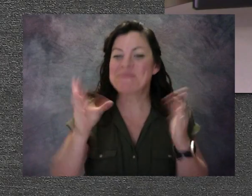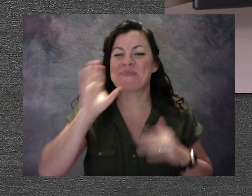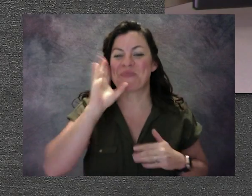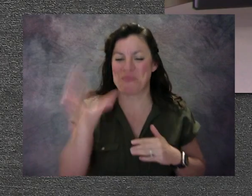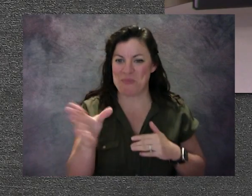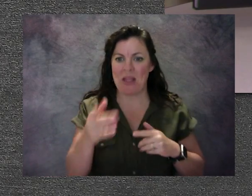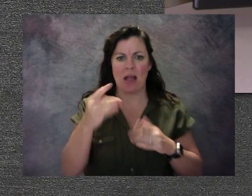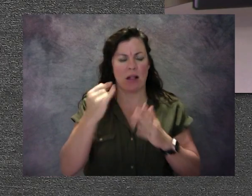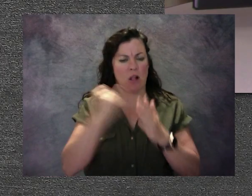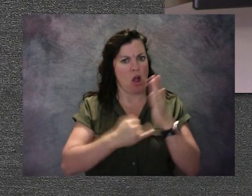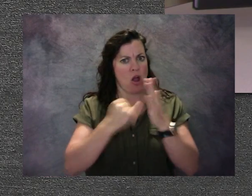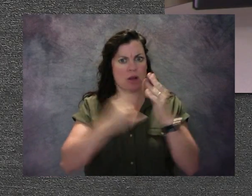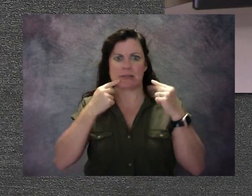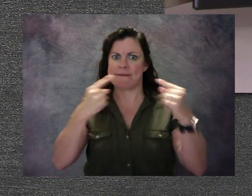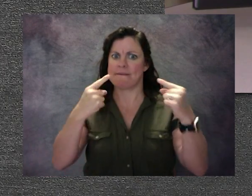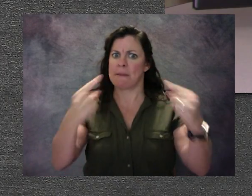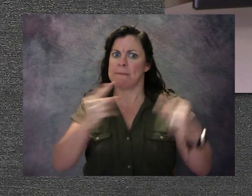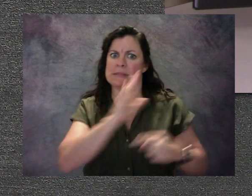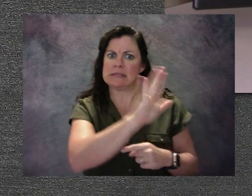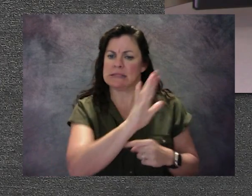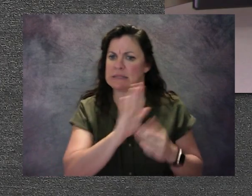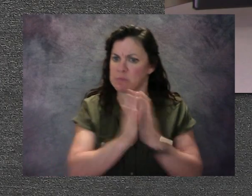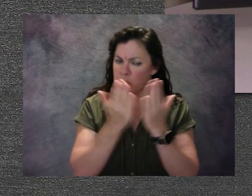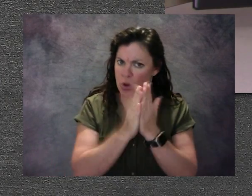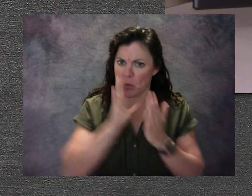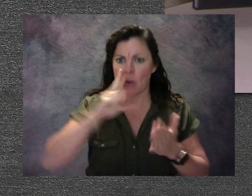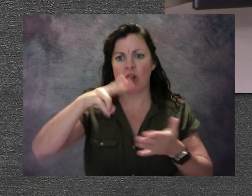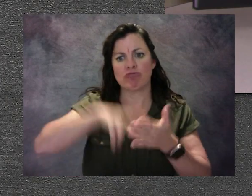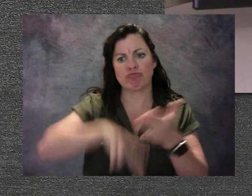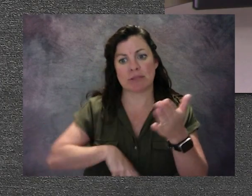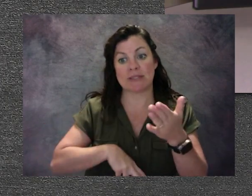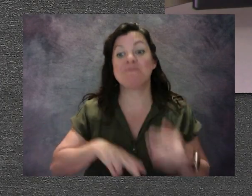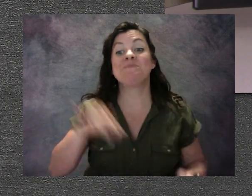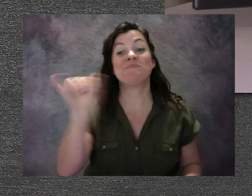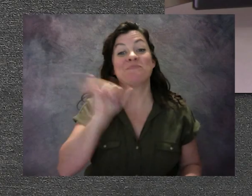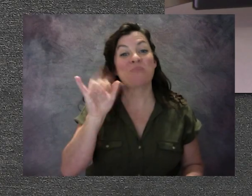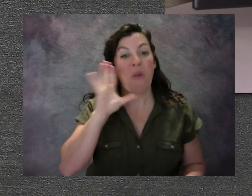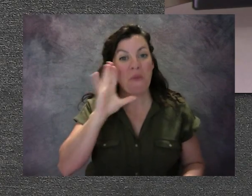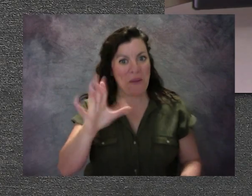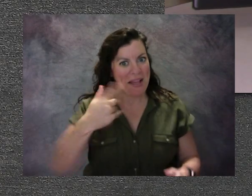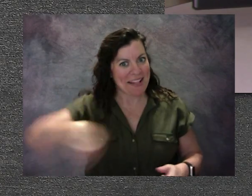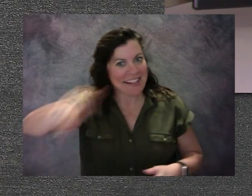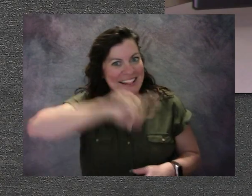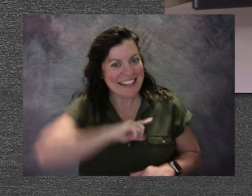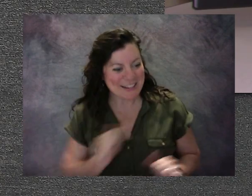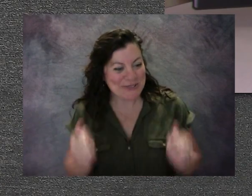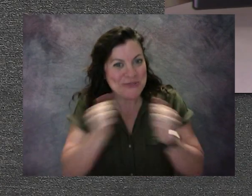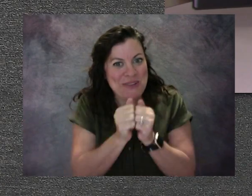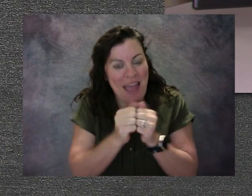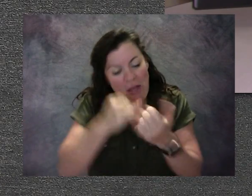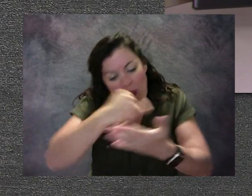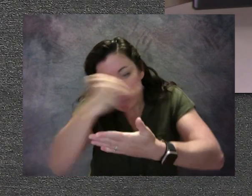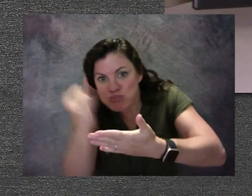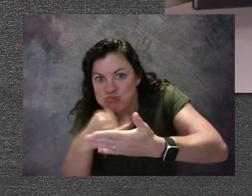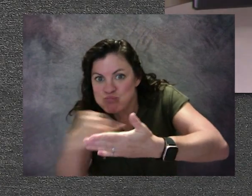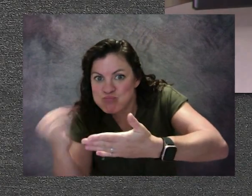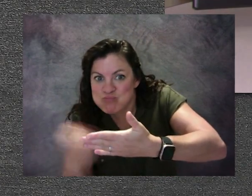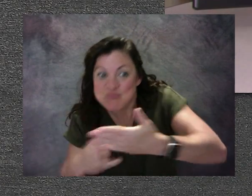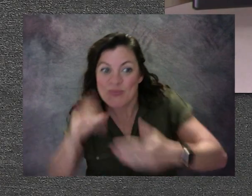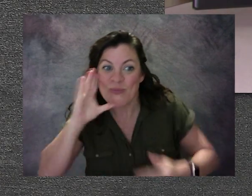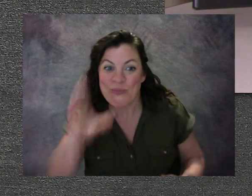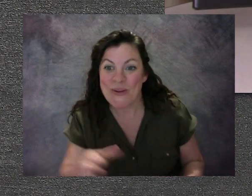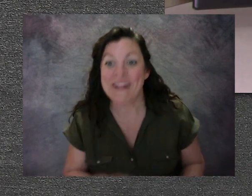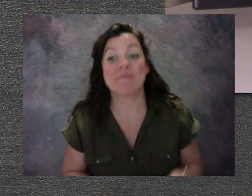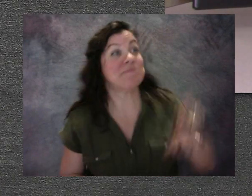pet cat, and we'll also be able to create an artwork. Are you ready to look at some of these artworks? So we have here